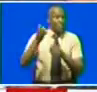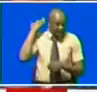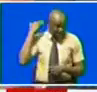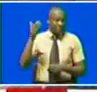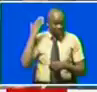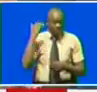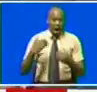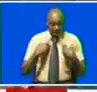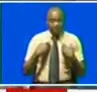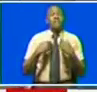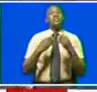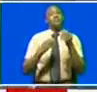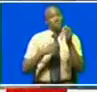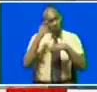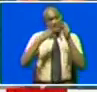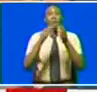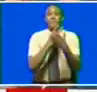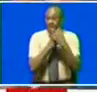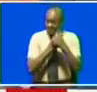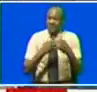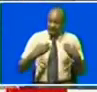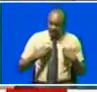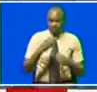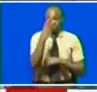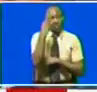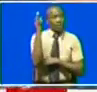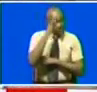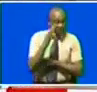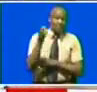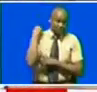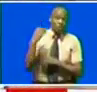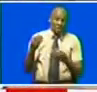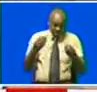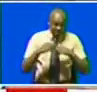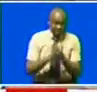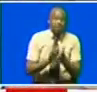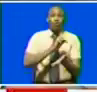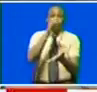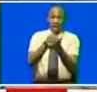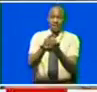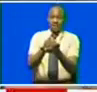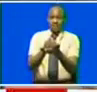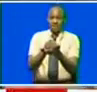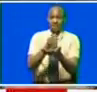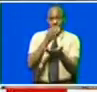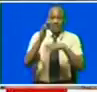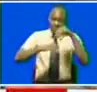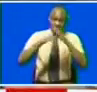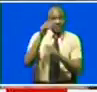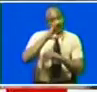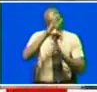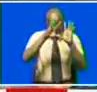we have had development partners which are contributing close to about 43% in terms of funding the infrastructure